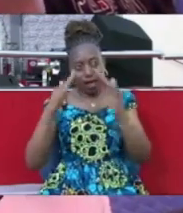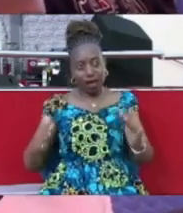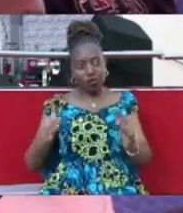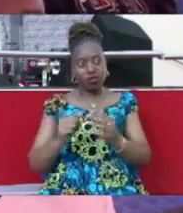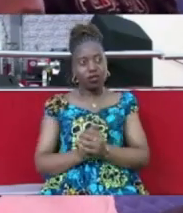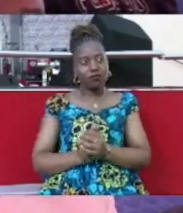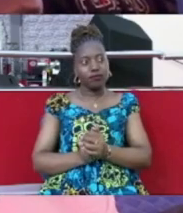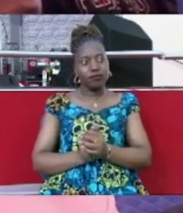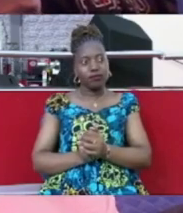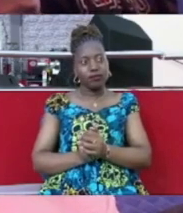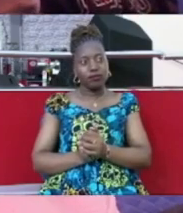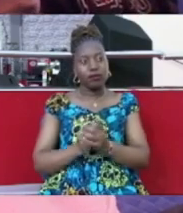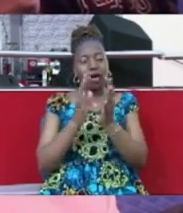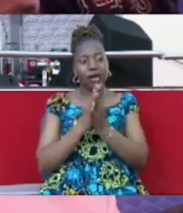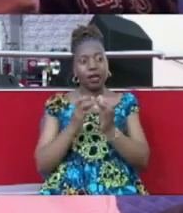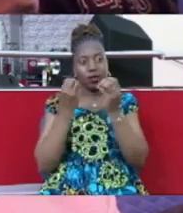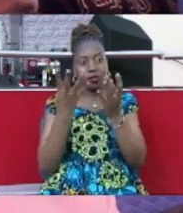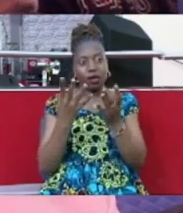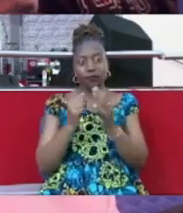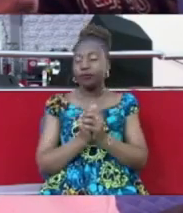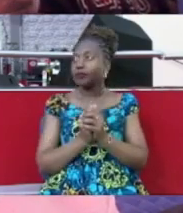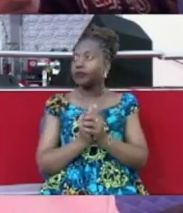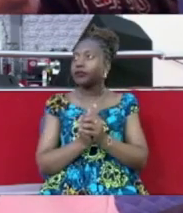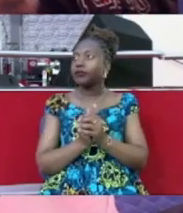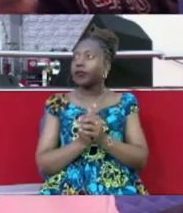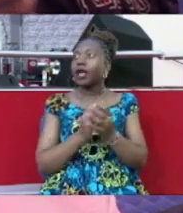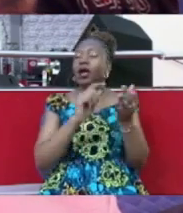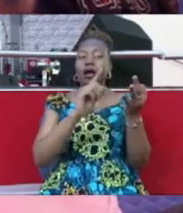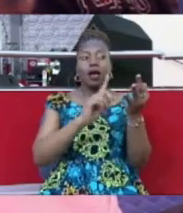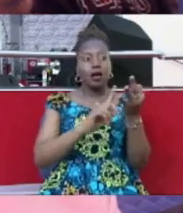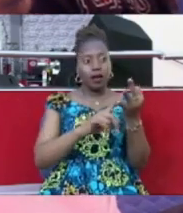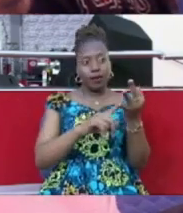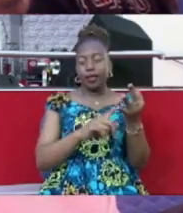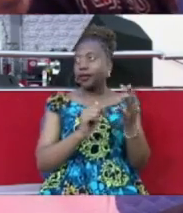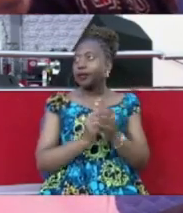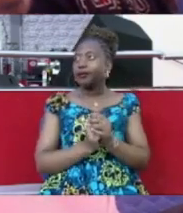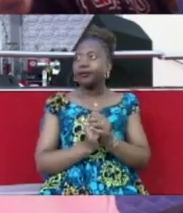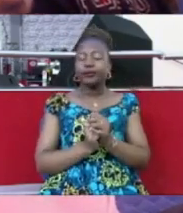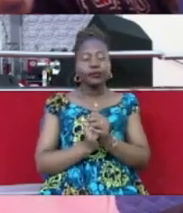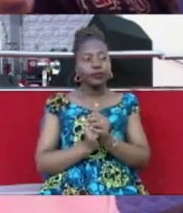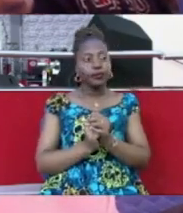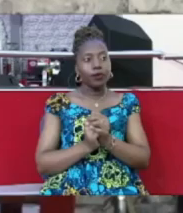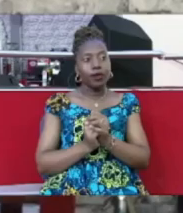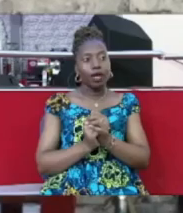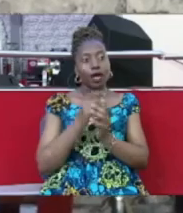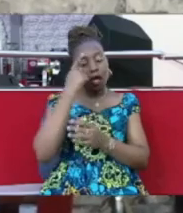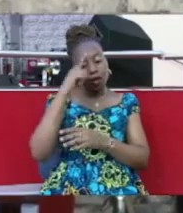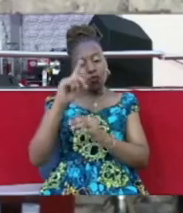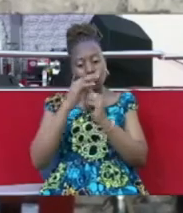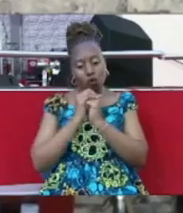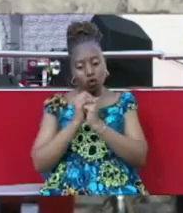tajriba zako, yeye ni mfalme. Hallelujah. Amen. Number three. Ya tatu. Worship. For worship to be effective,